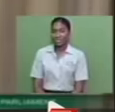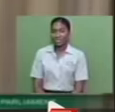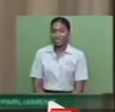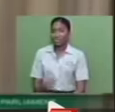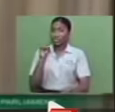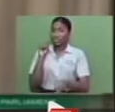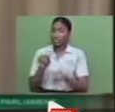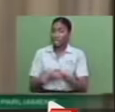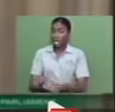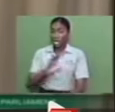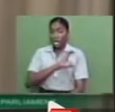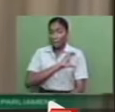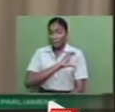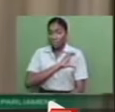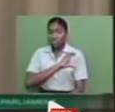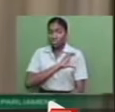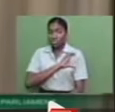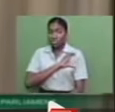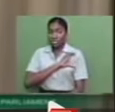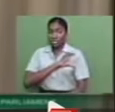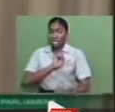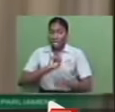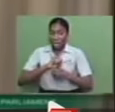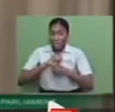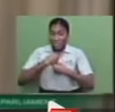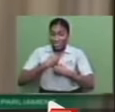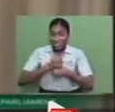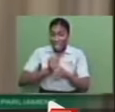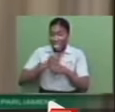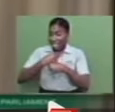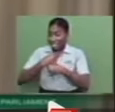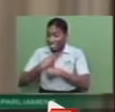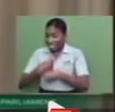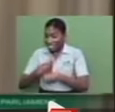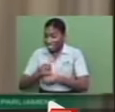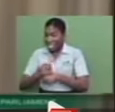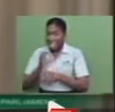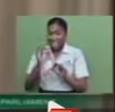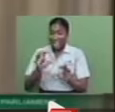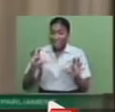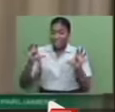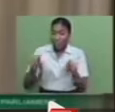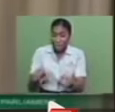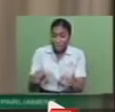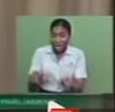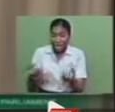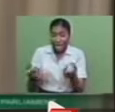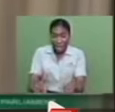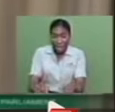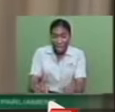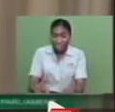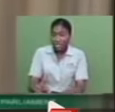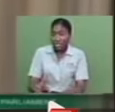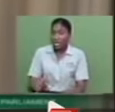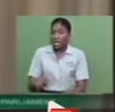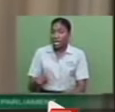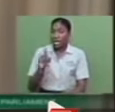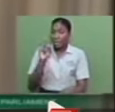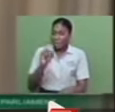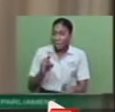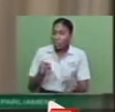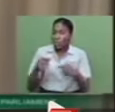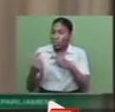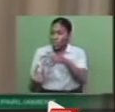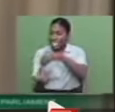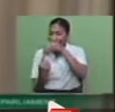was developing these special victims locations where rape or abuse victim would be able to be interviewed, swabs taken,